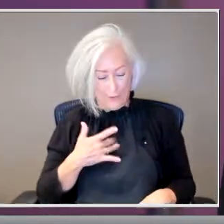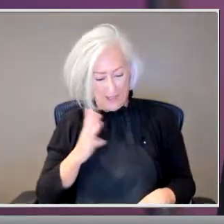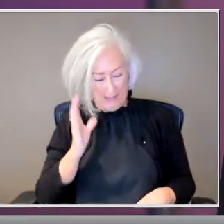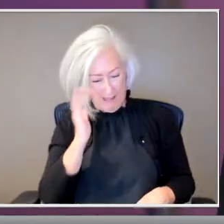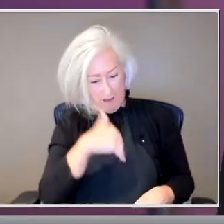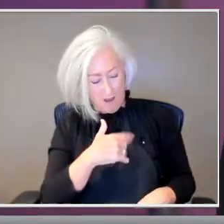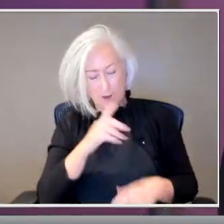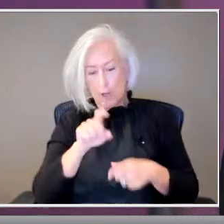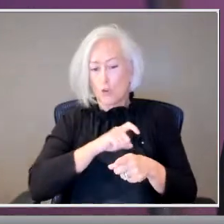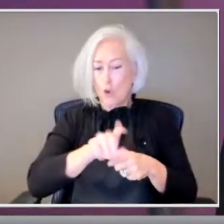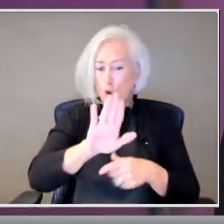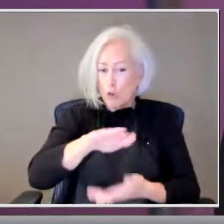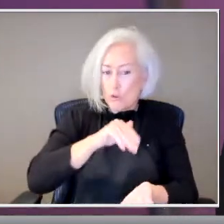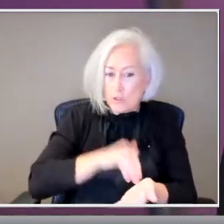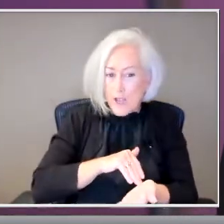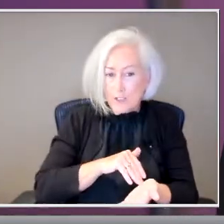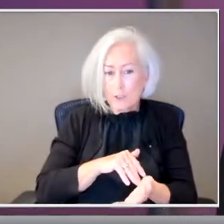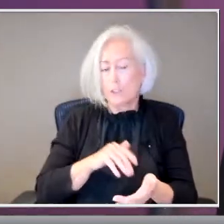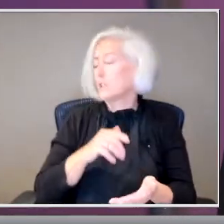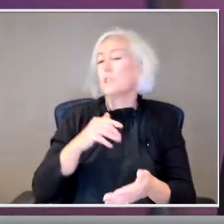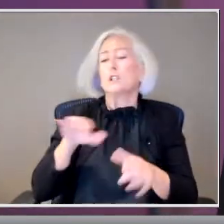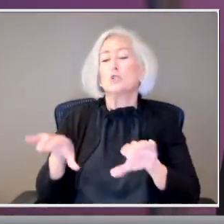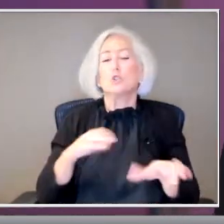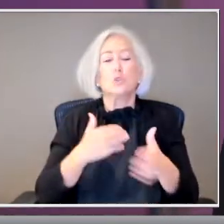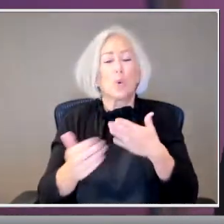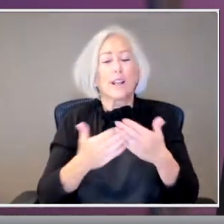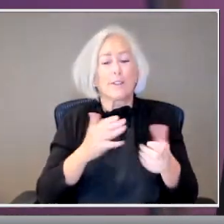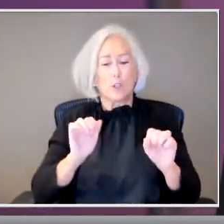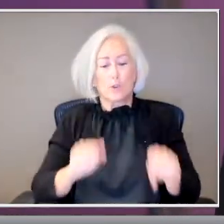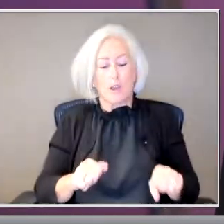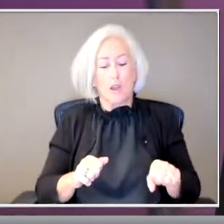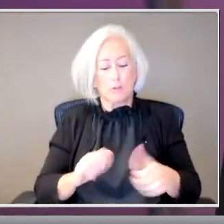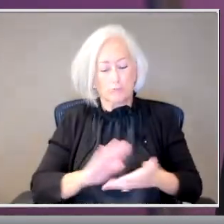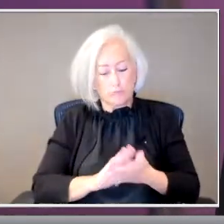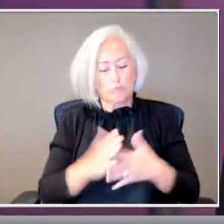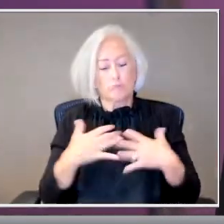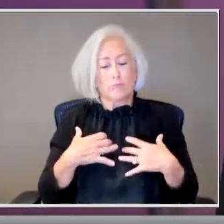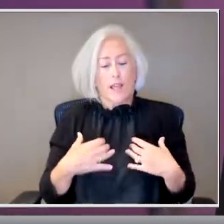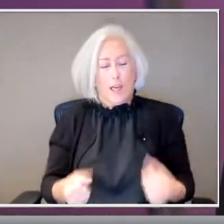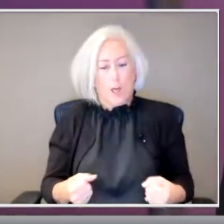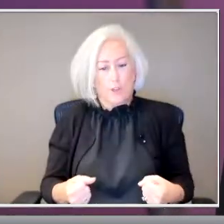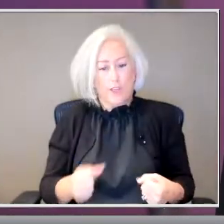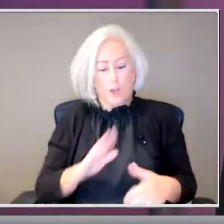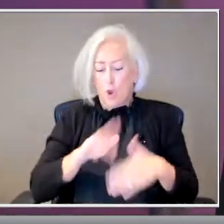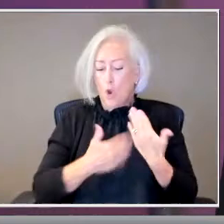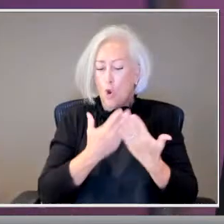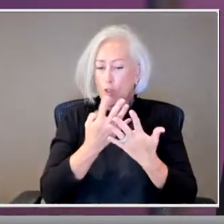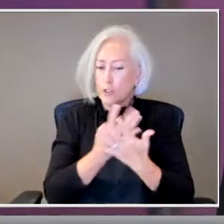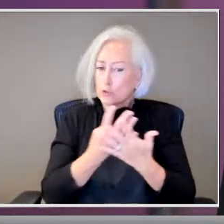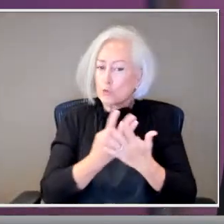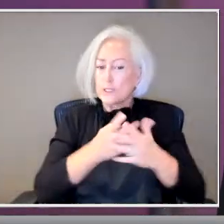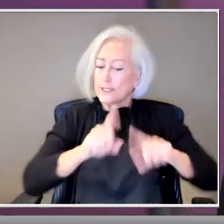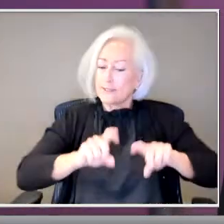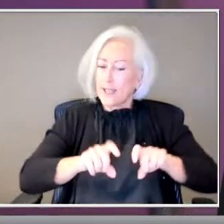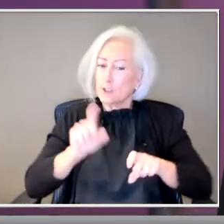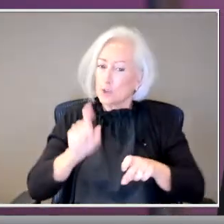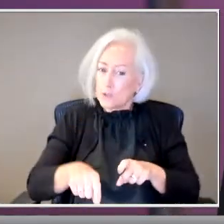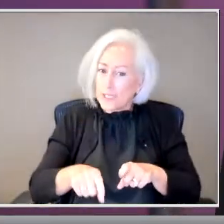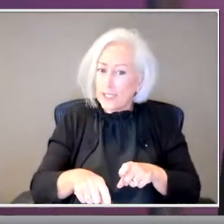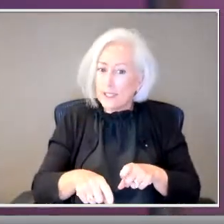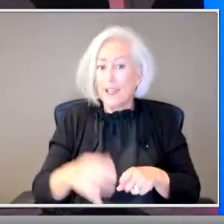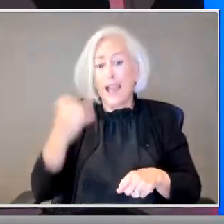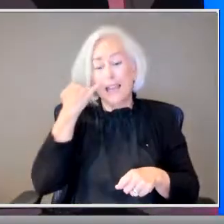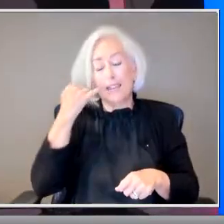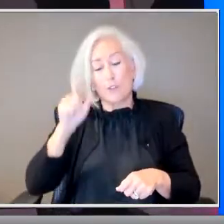stay healthy, but all your screenings, all of that. But ultimately, if you need to get some help, then get to your doctor.